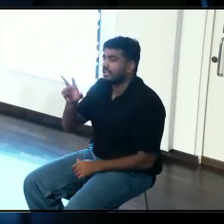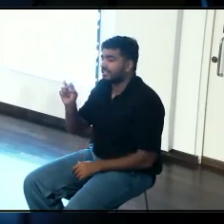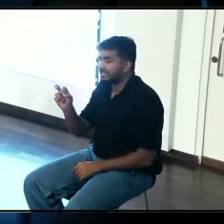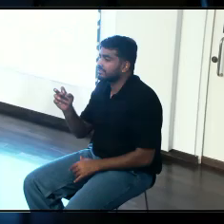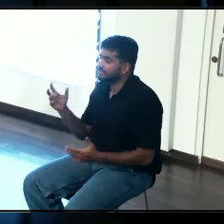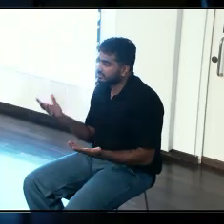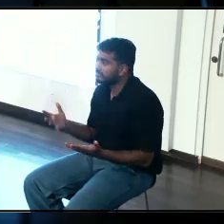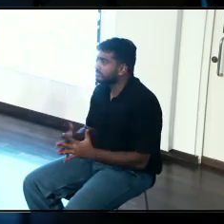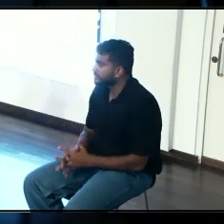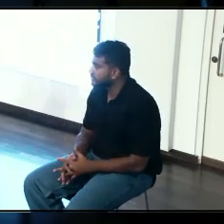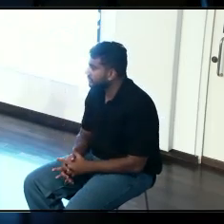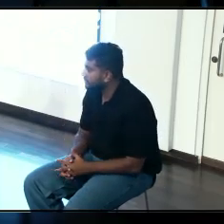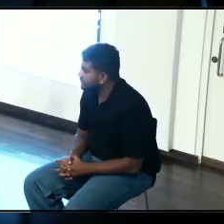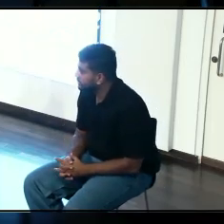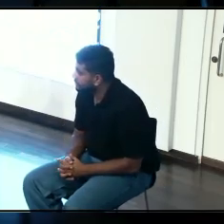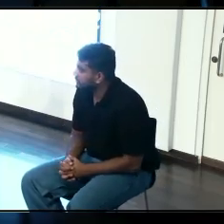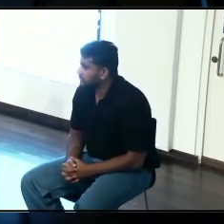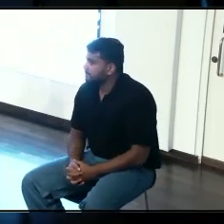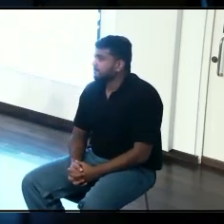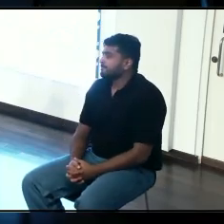Yeah.